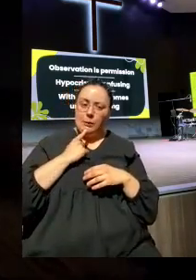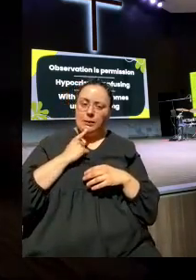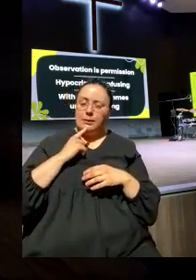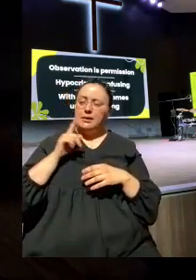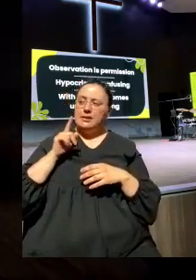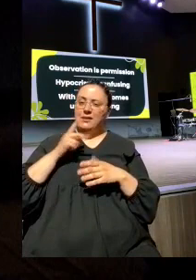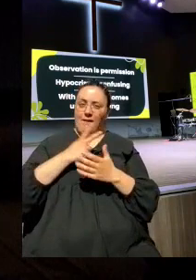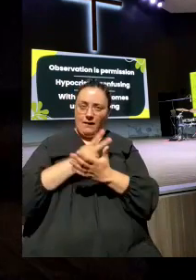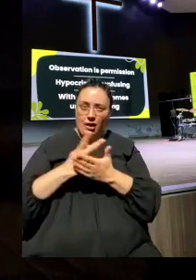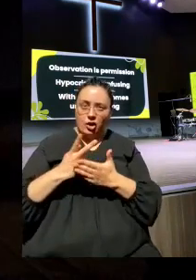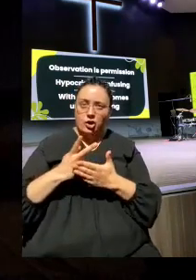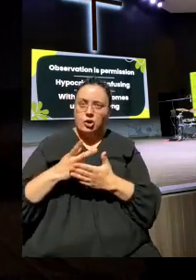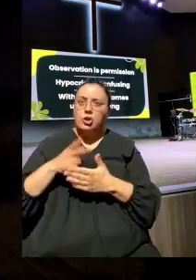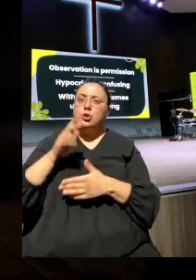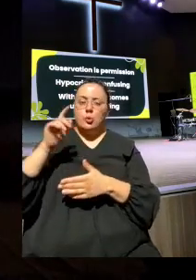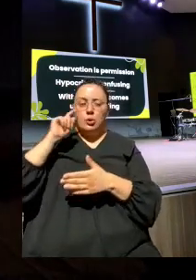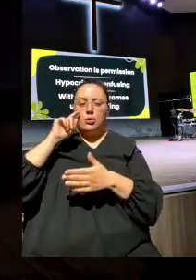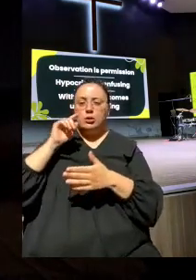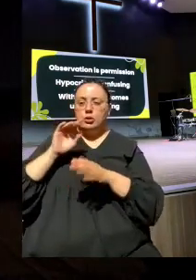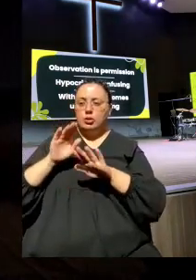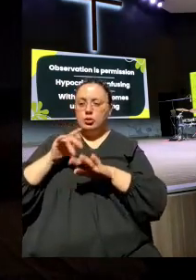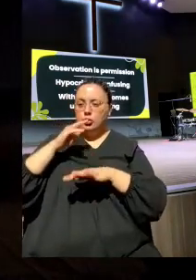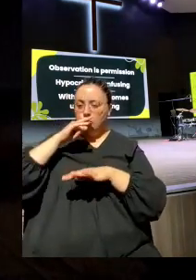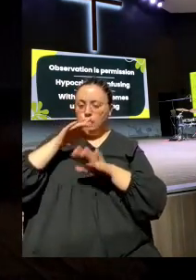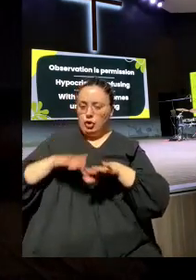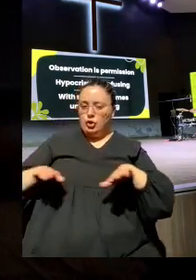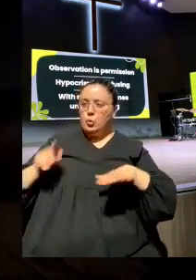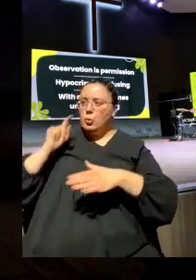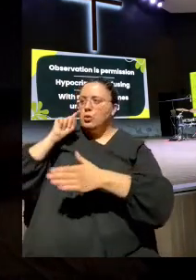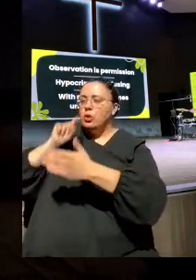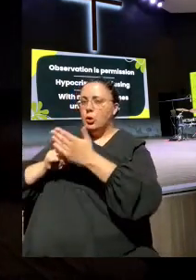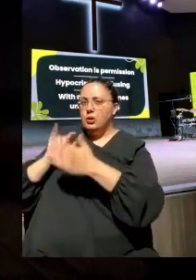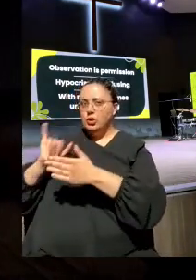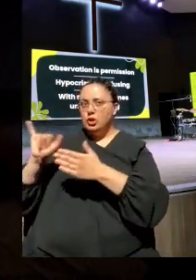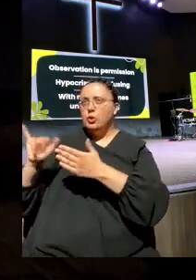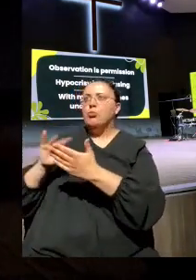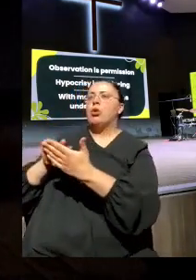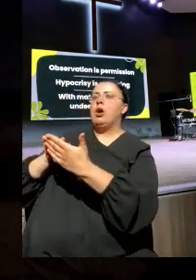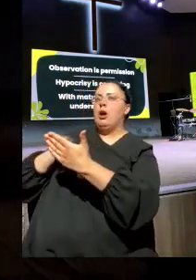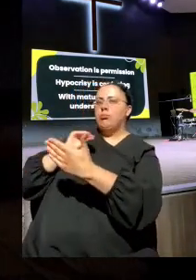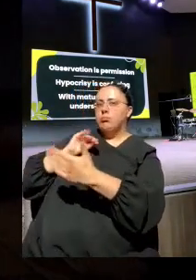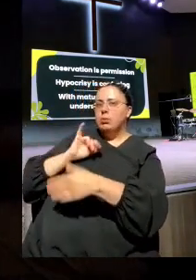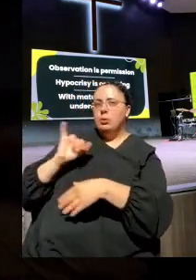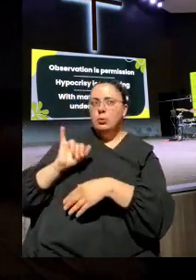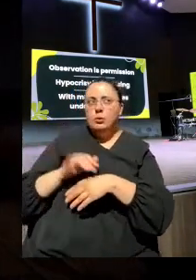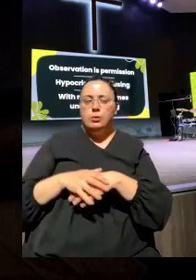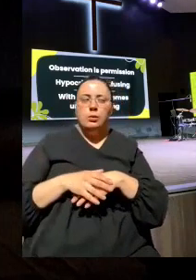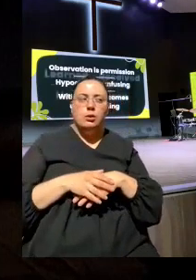ideal towards which I strive, but I don't reach it, doesn't mean I give up trying.